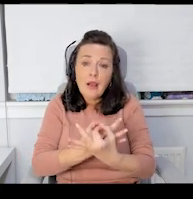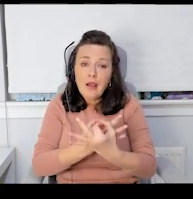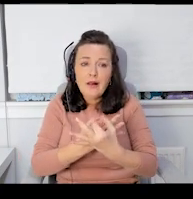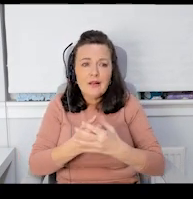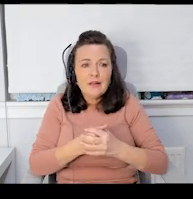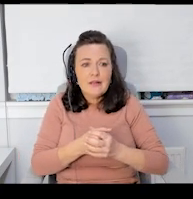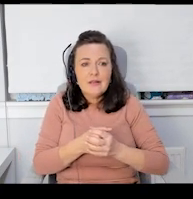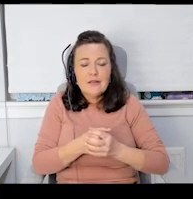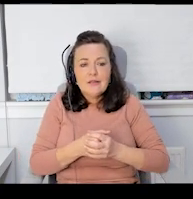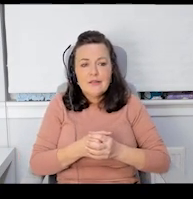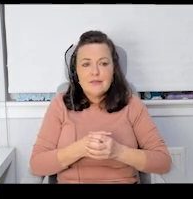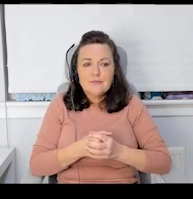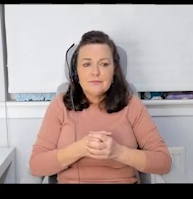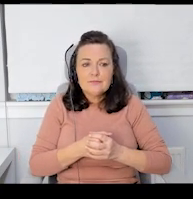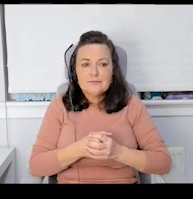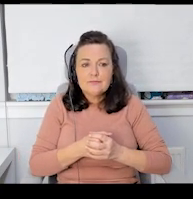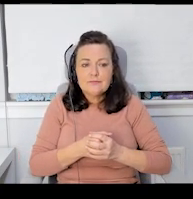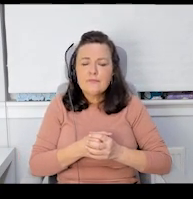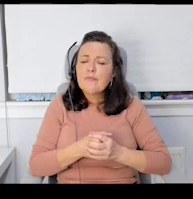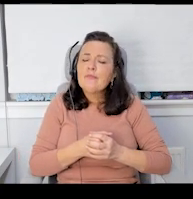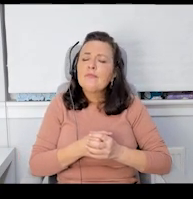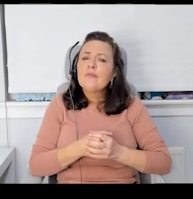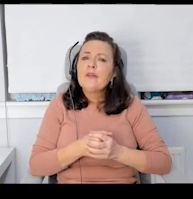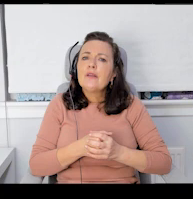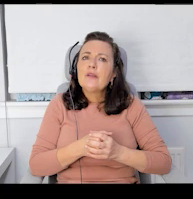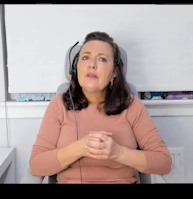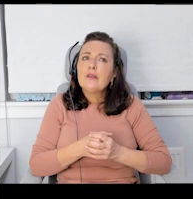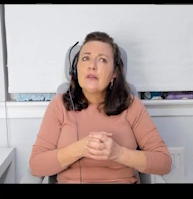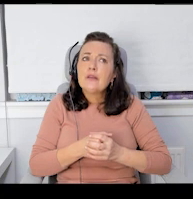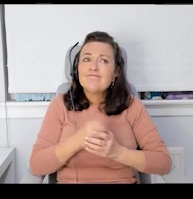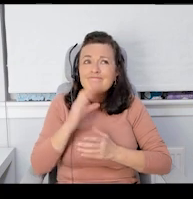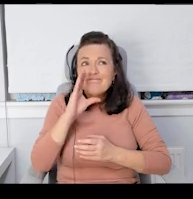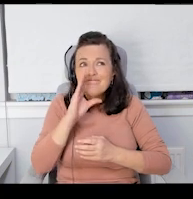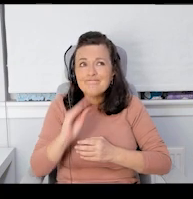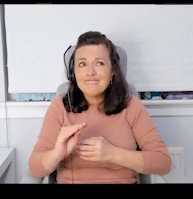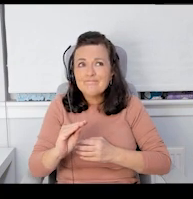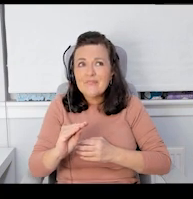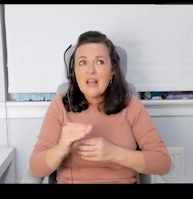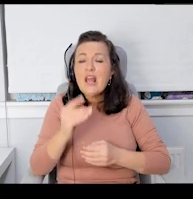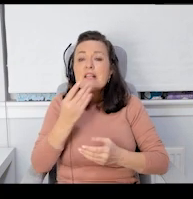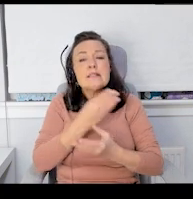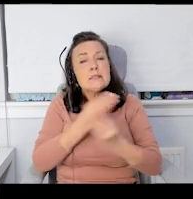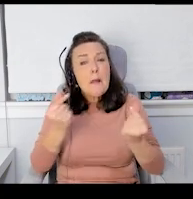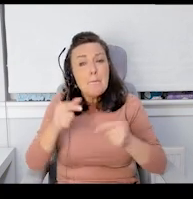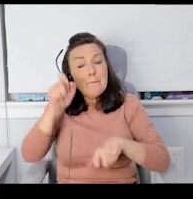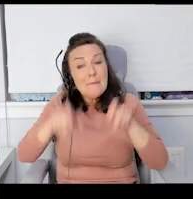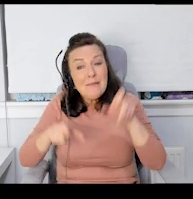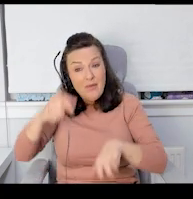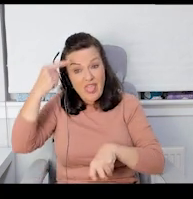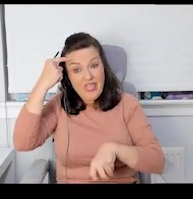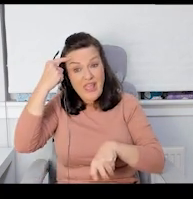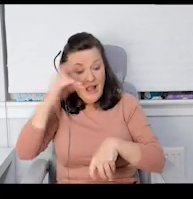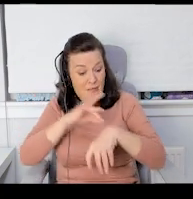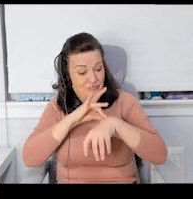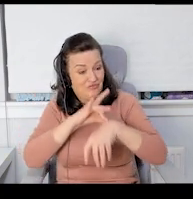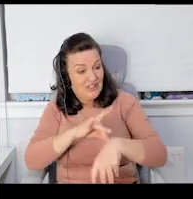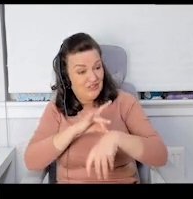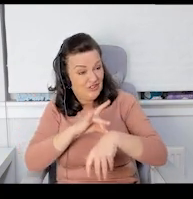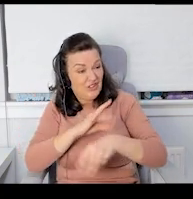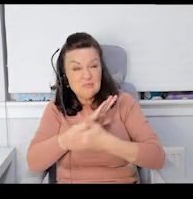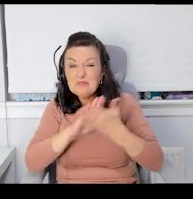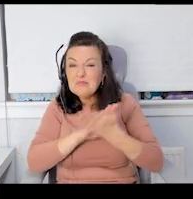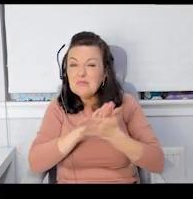was, I've just seen a question in there for people who are not clever enough to go to university. Well, apprenticeships are 100% not that, because it's